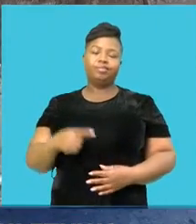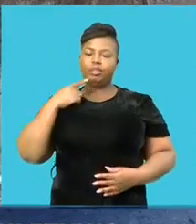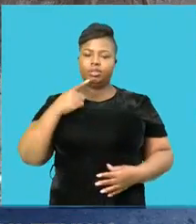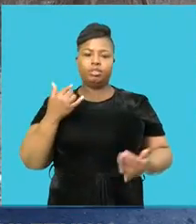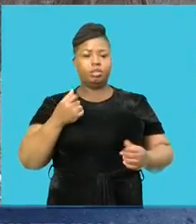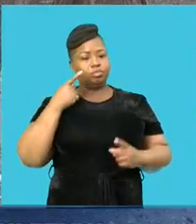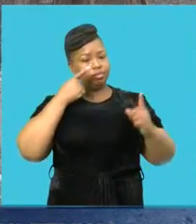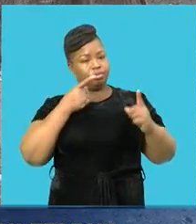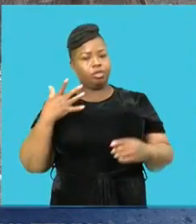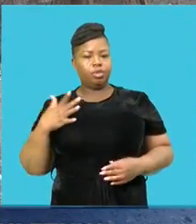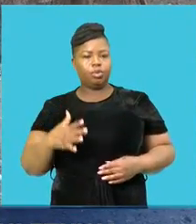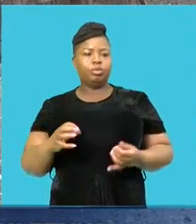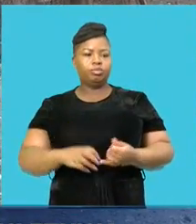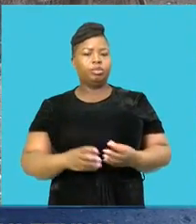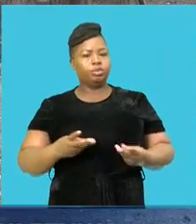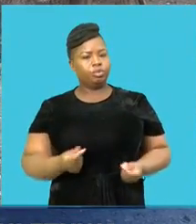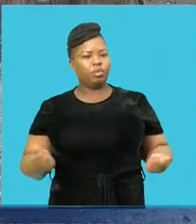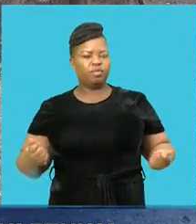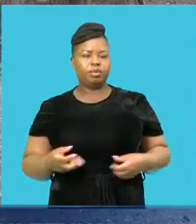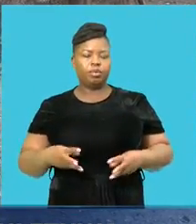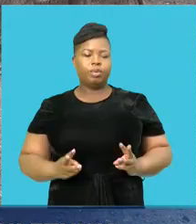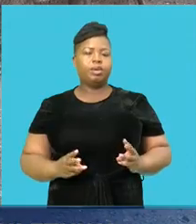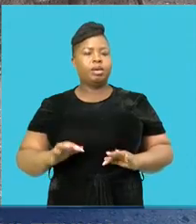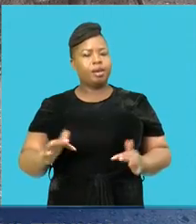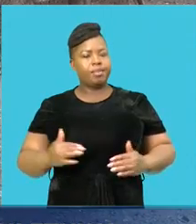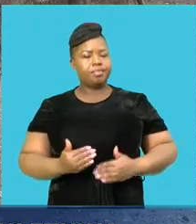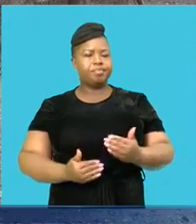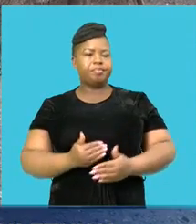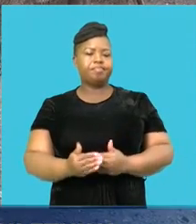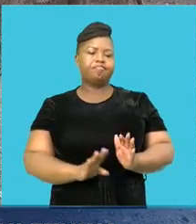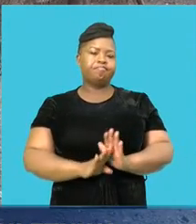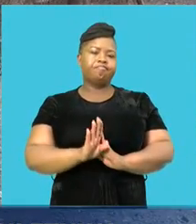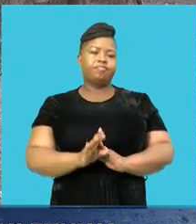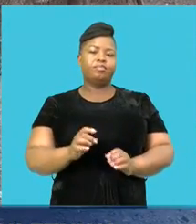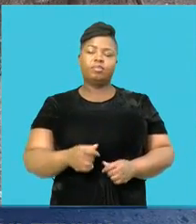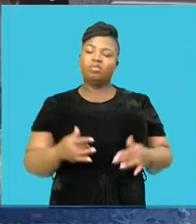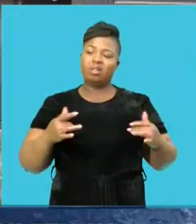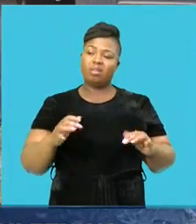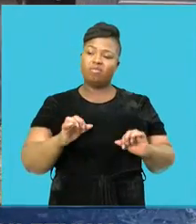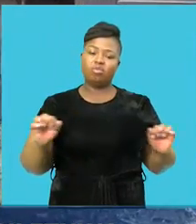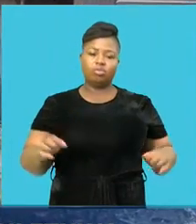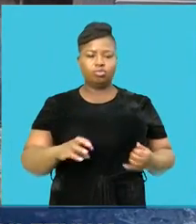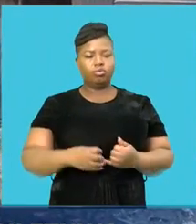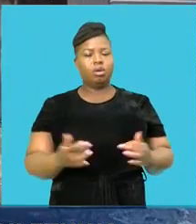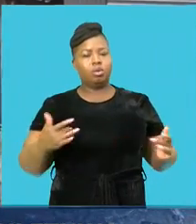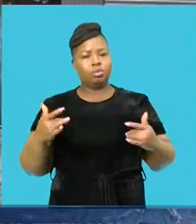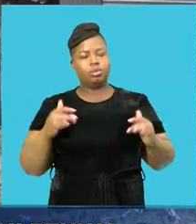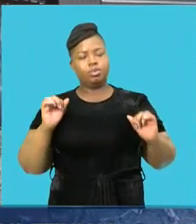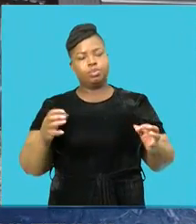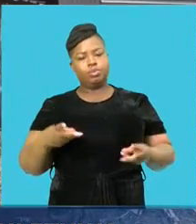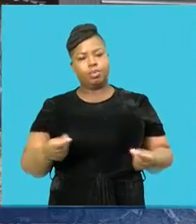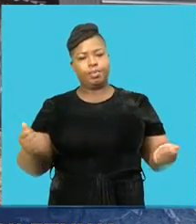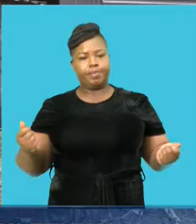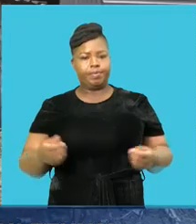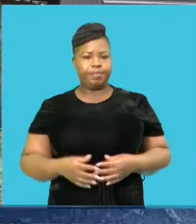injongo kukufumana isisombululo nokuba kubekho amanyathelo athathwayo ukufezekisa umnqweno walamalungu